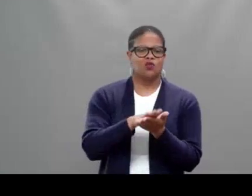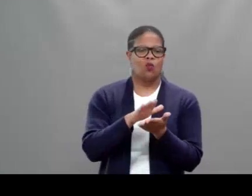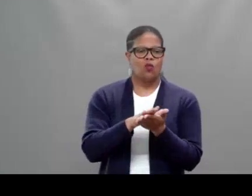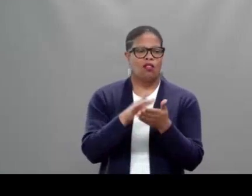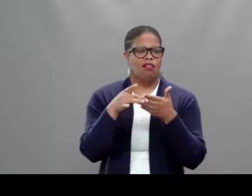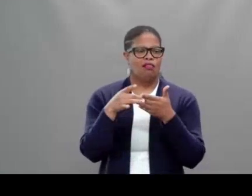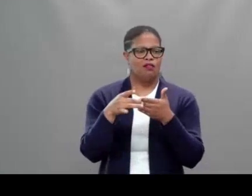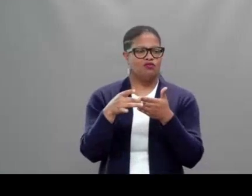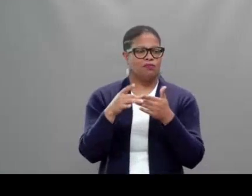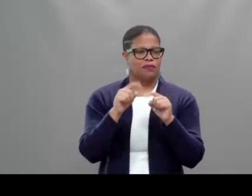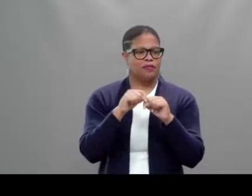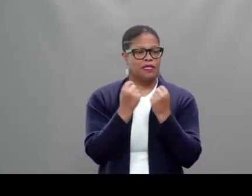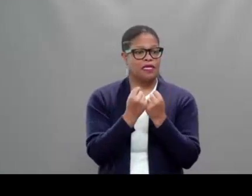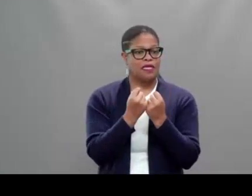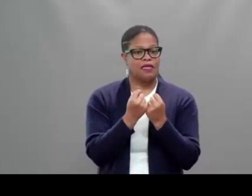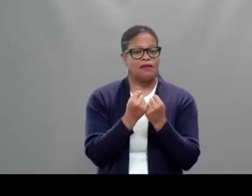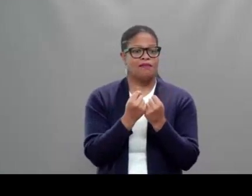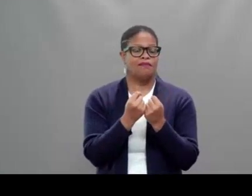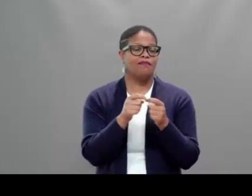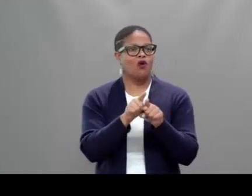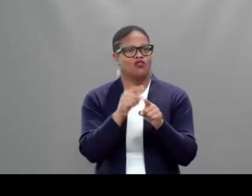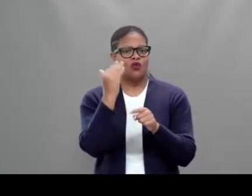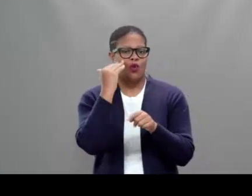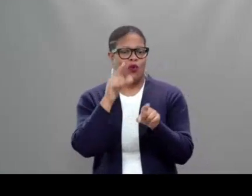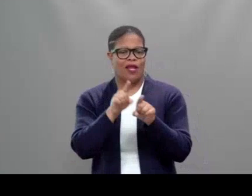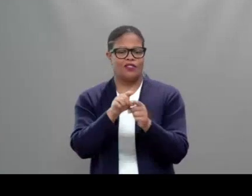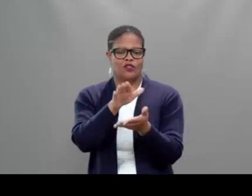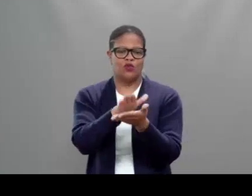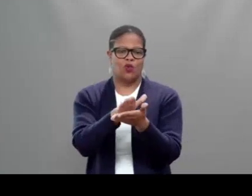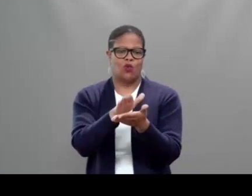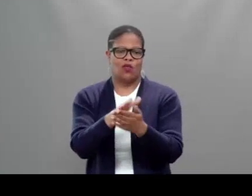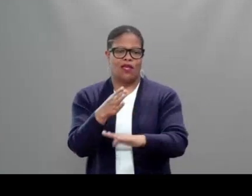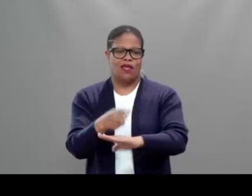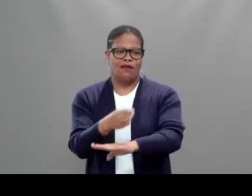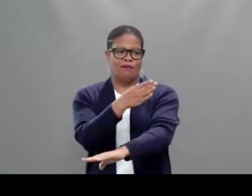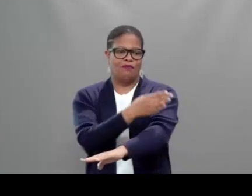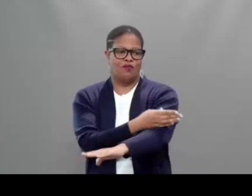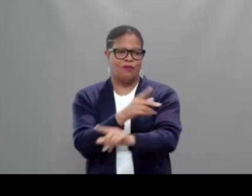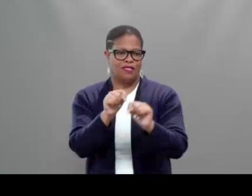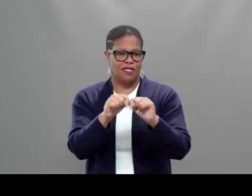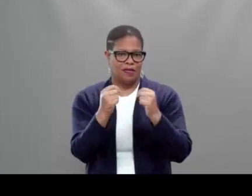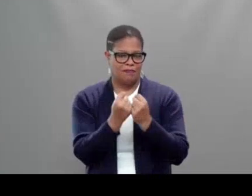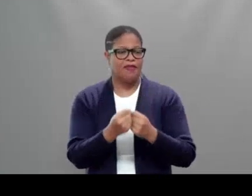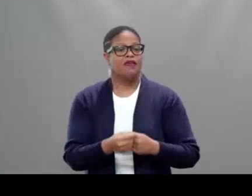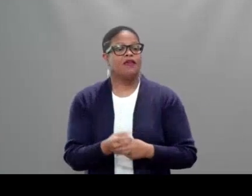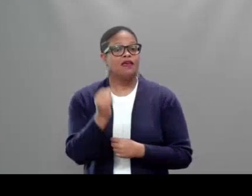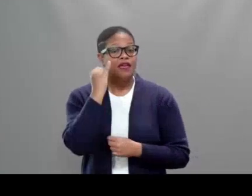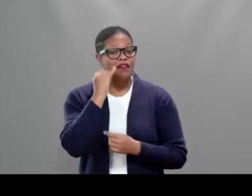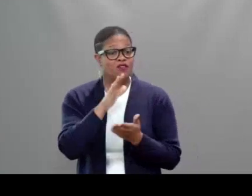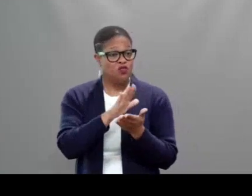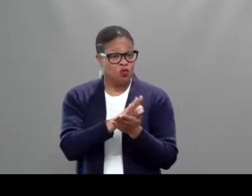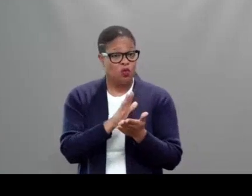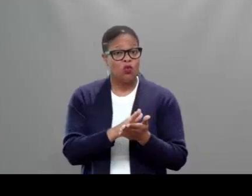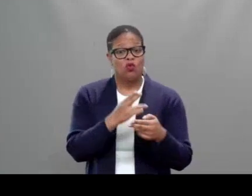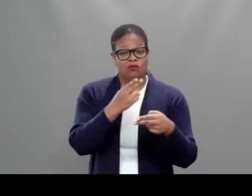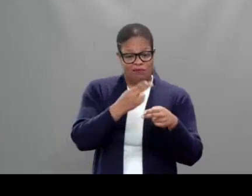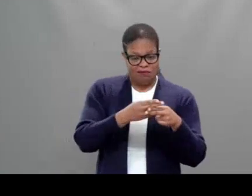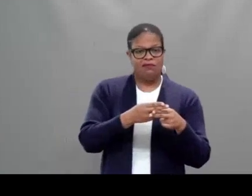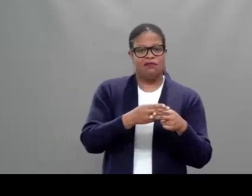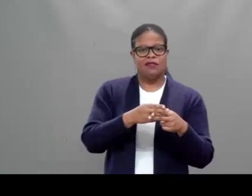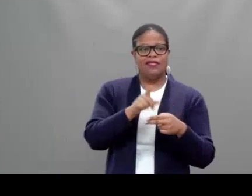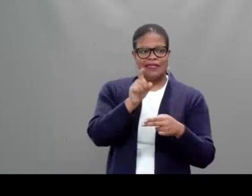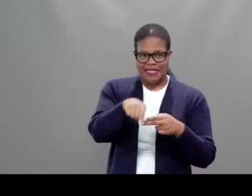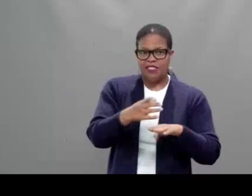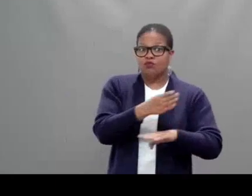team, also known as a school improvement team. So when a school is listed as a school that needs to be